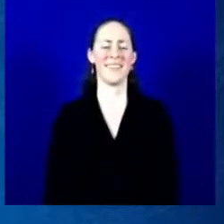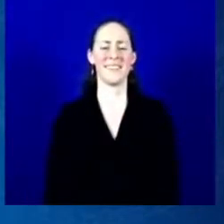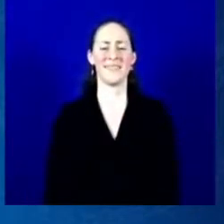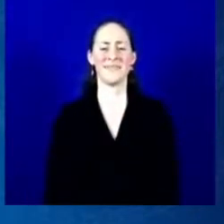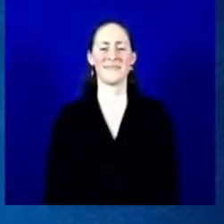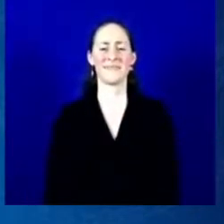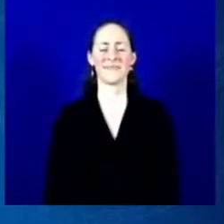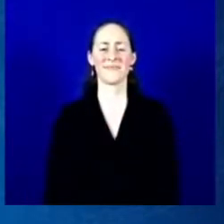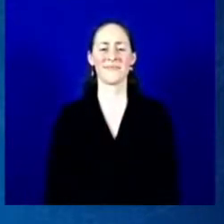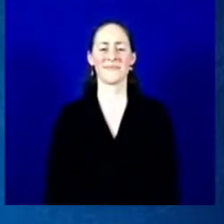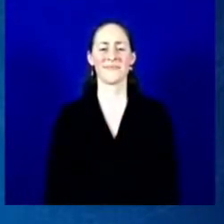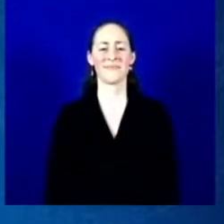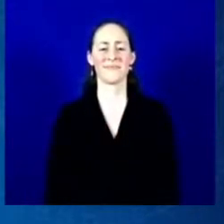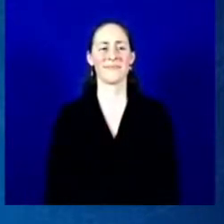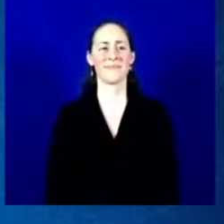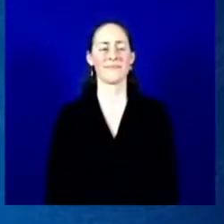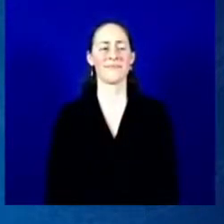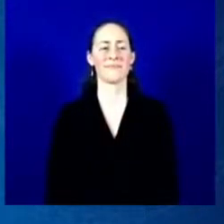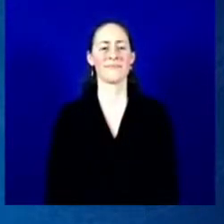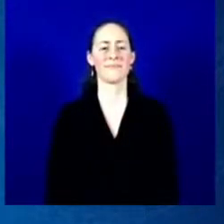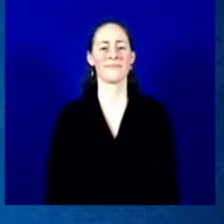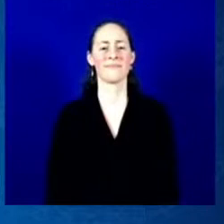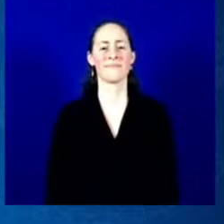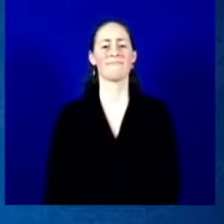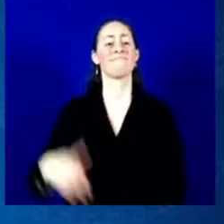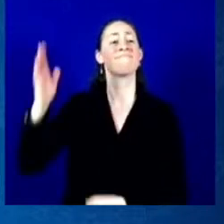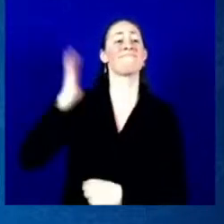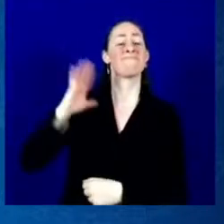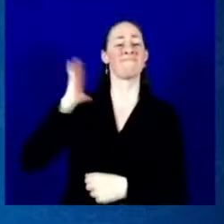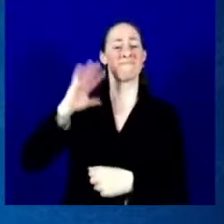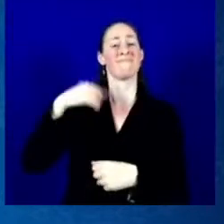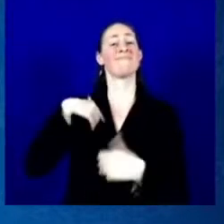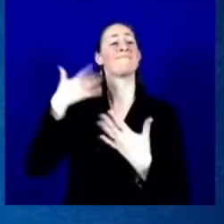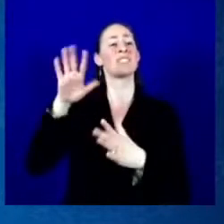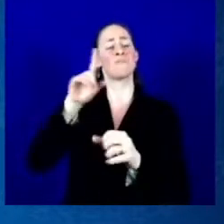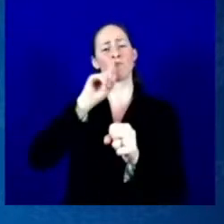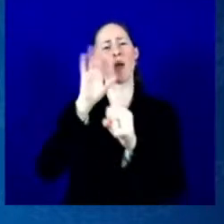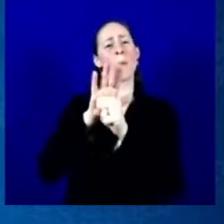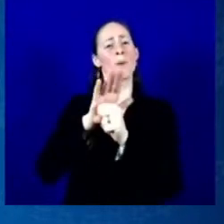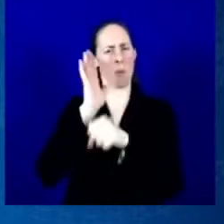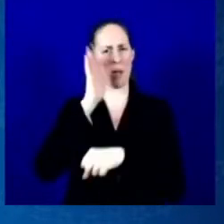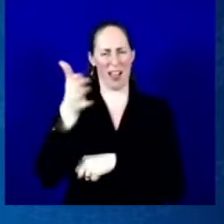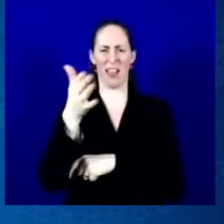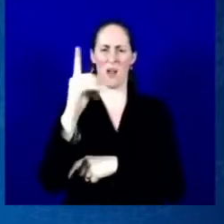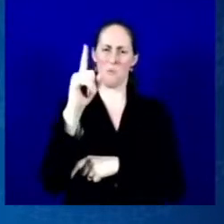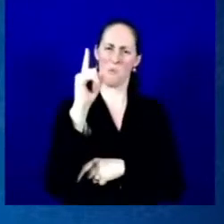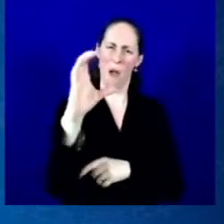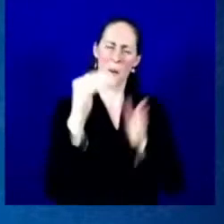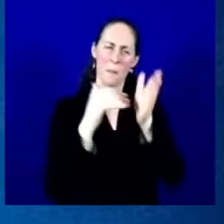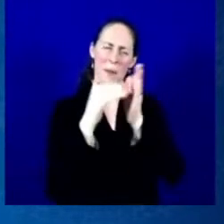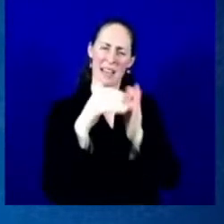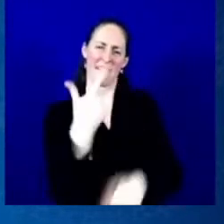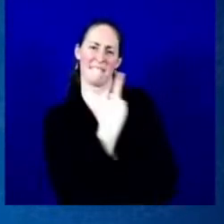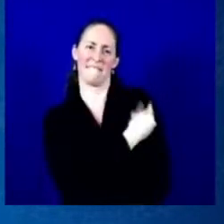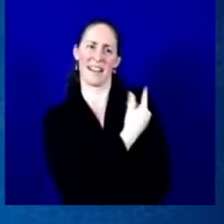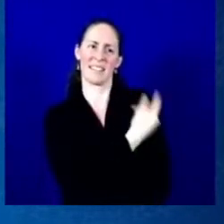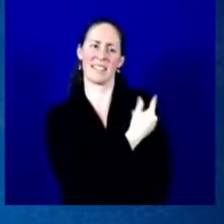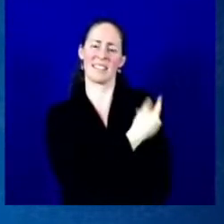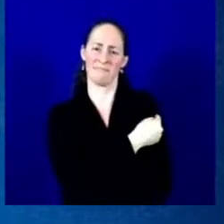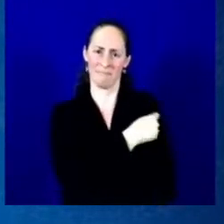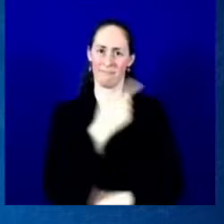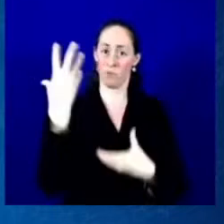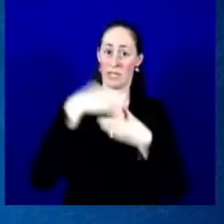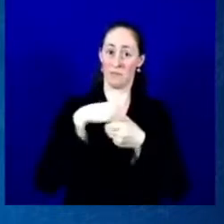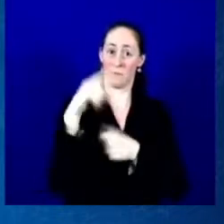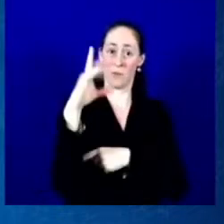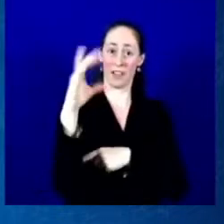After I promised we'd get 100 million COVID-19 vaccine shots into people's arms in 100 days, we will